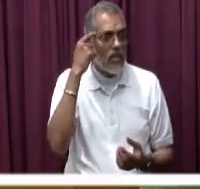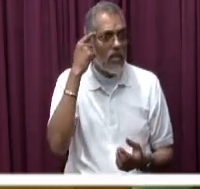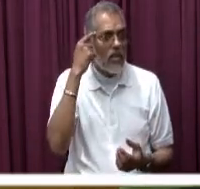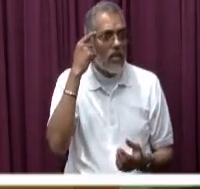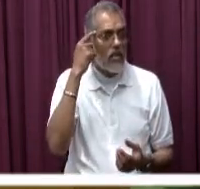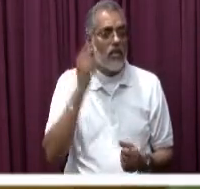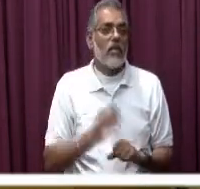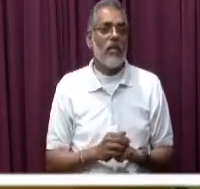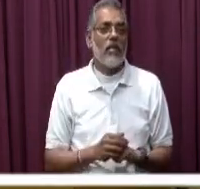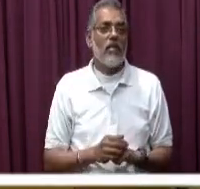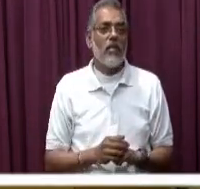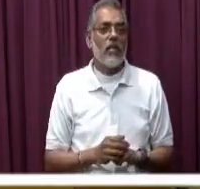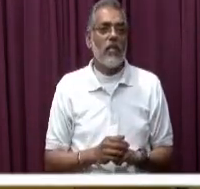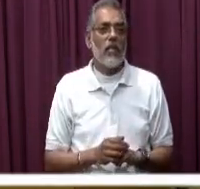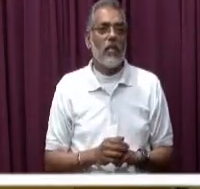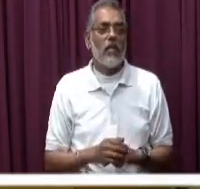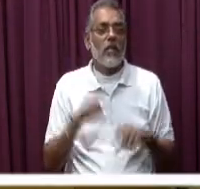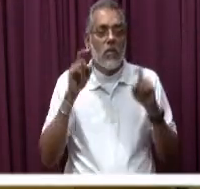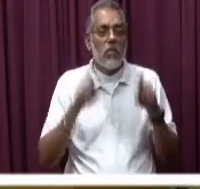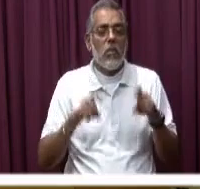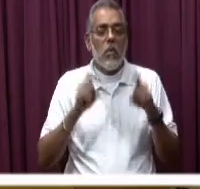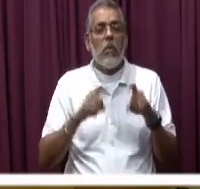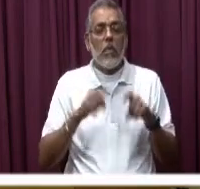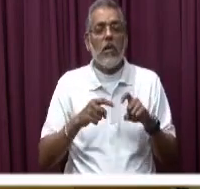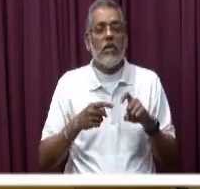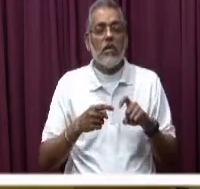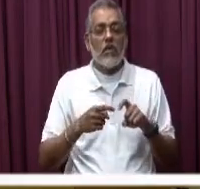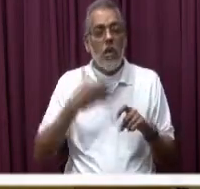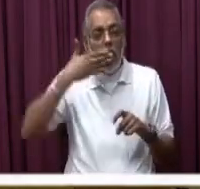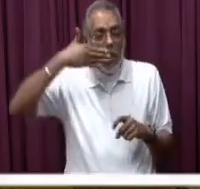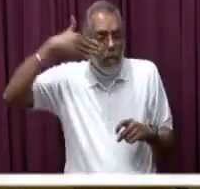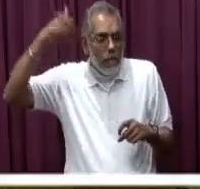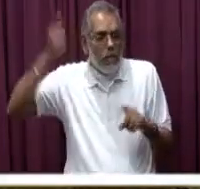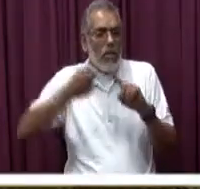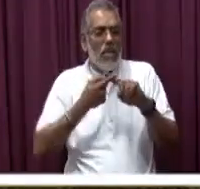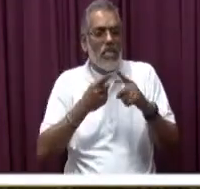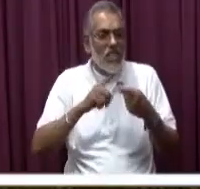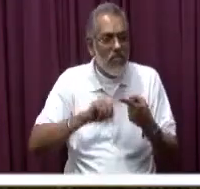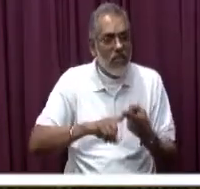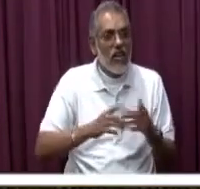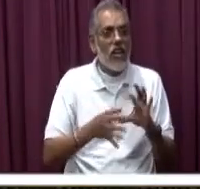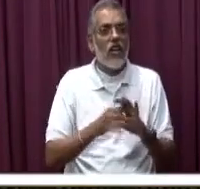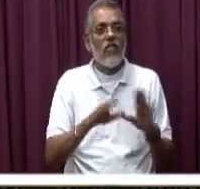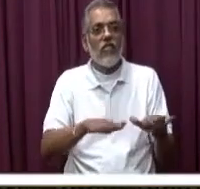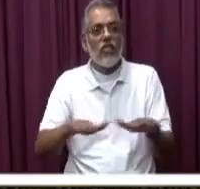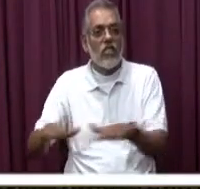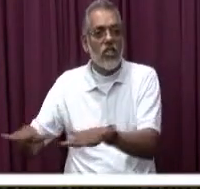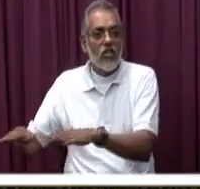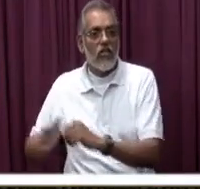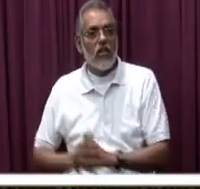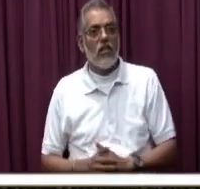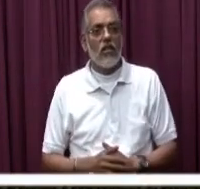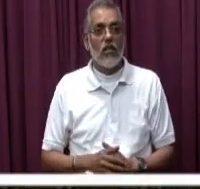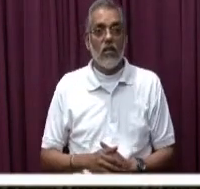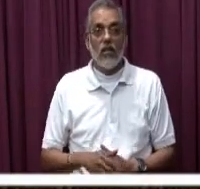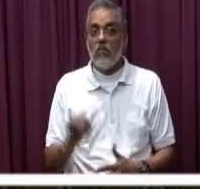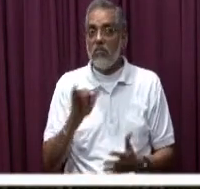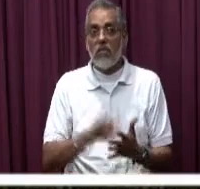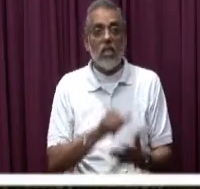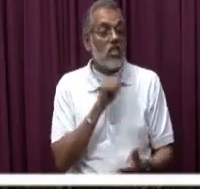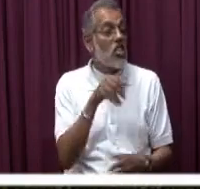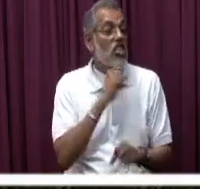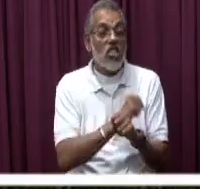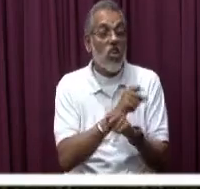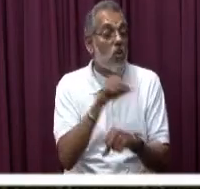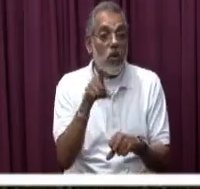best friends of their children. That's not your job. Your job is not to be their best friend. That's not your job. That's